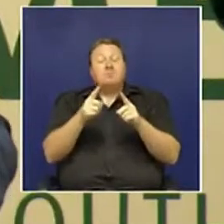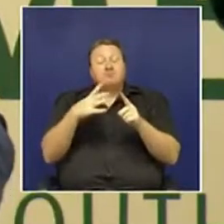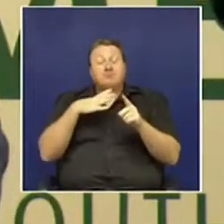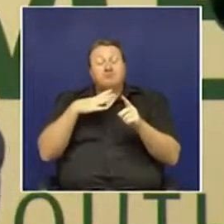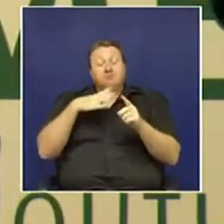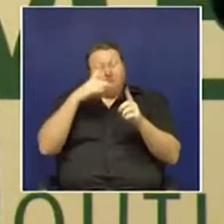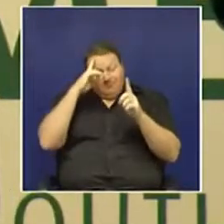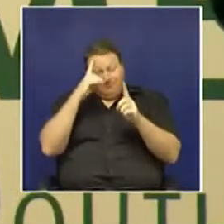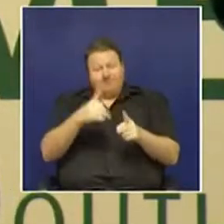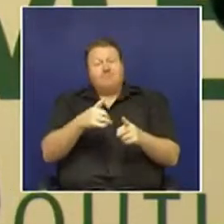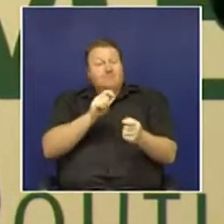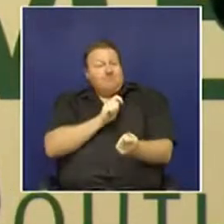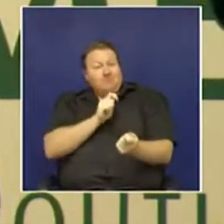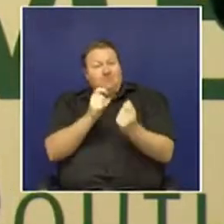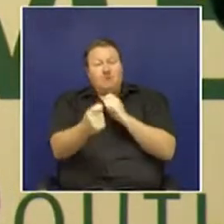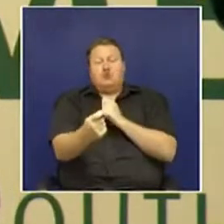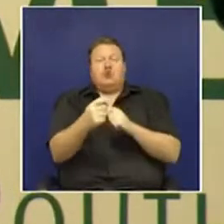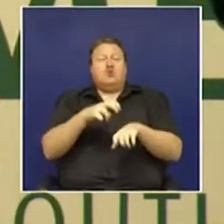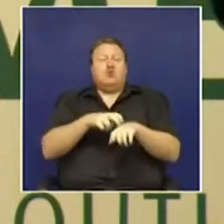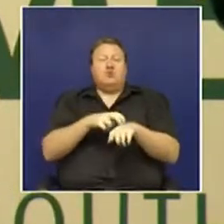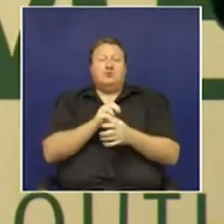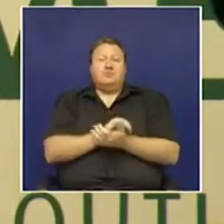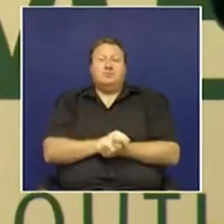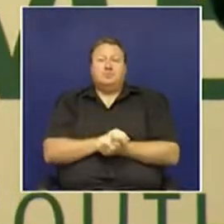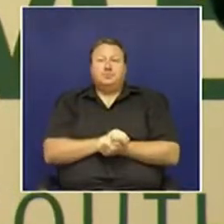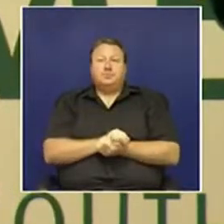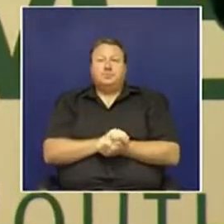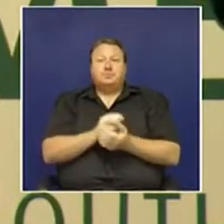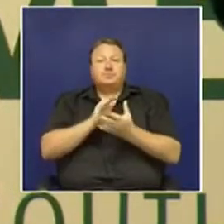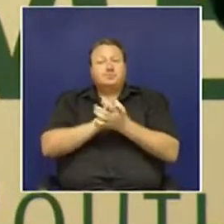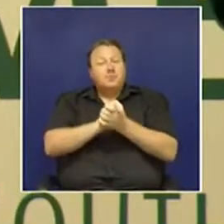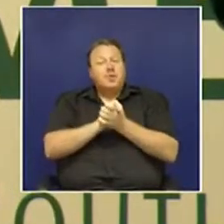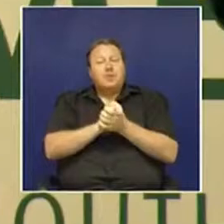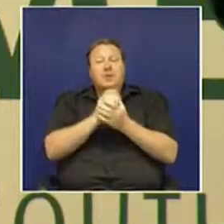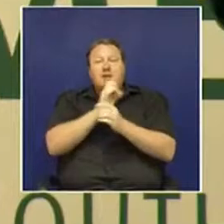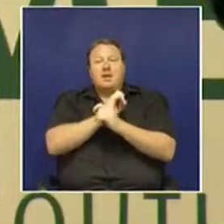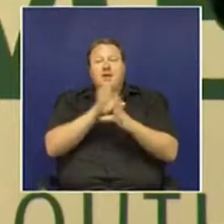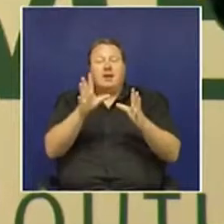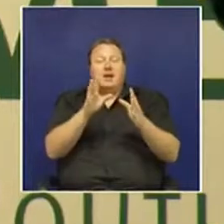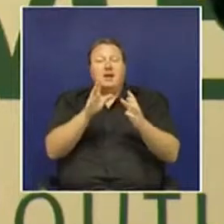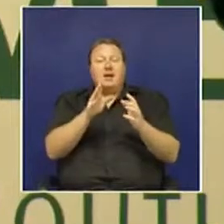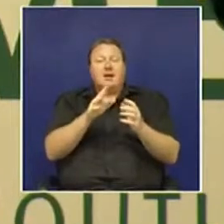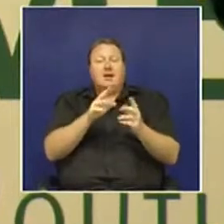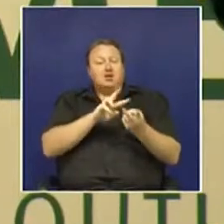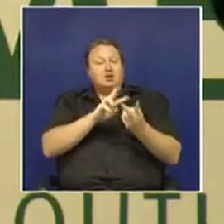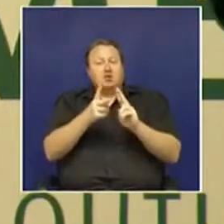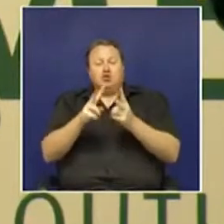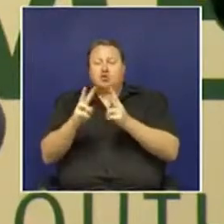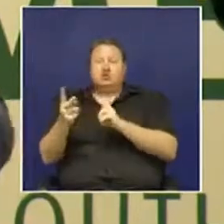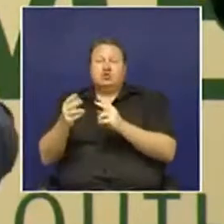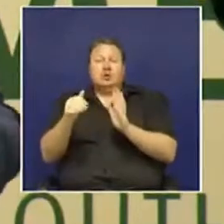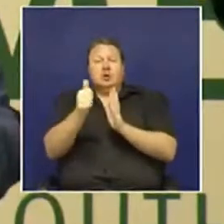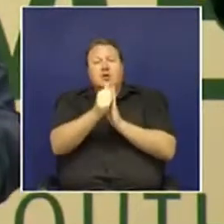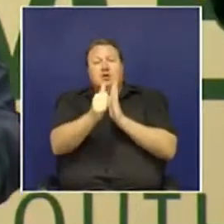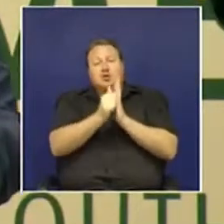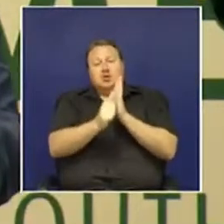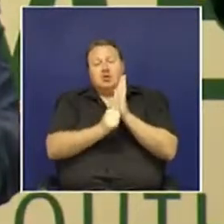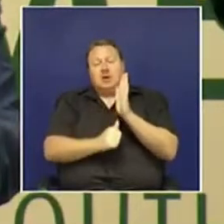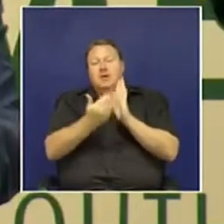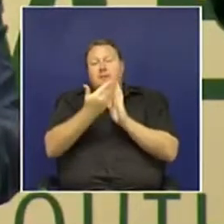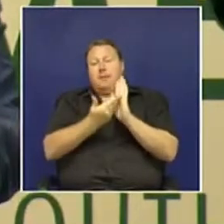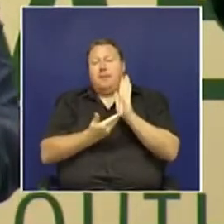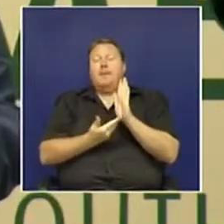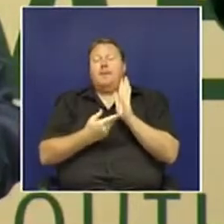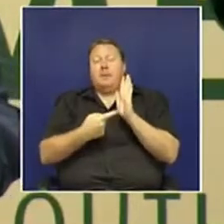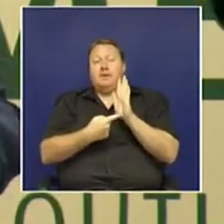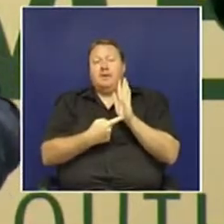change. We commit to a clear reform agenda and we committed to a clear reform agenda